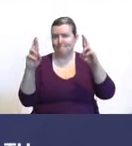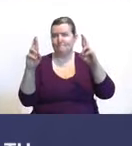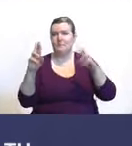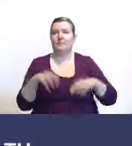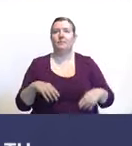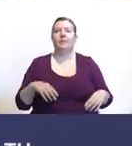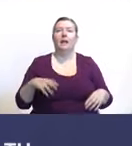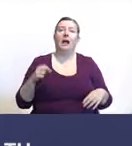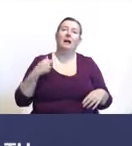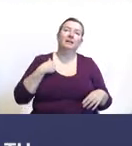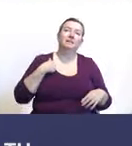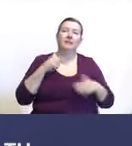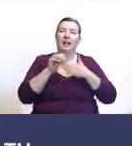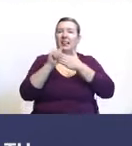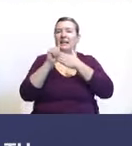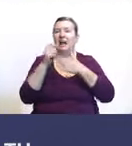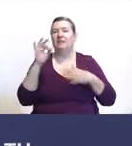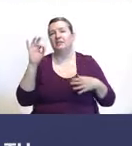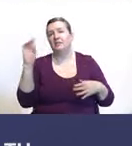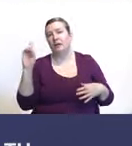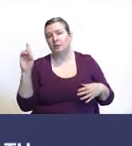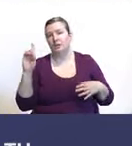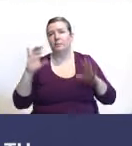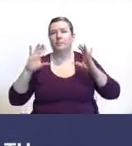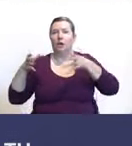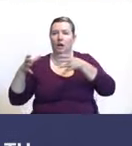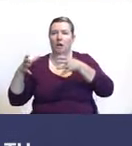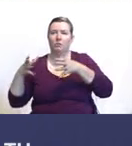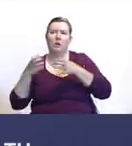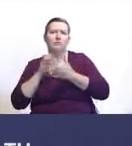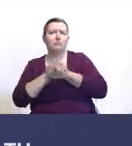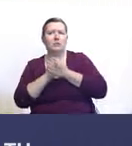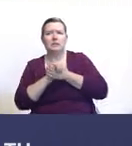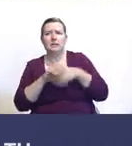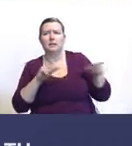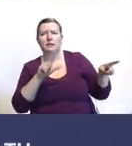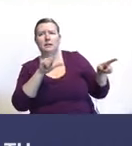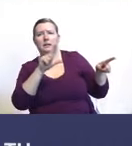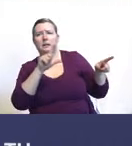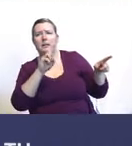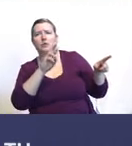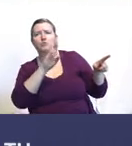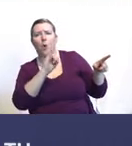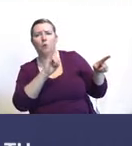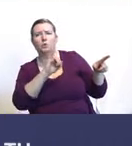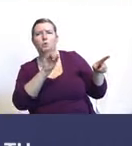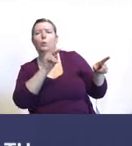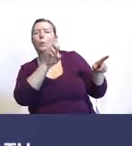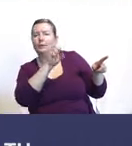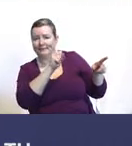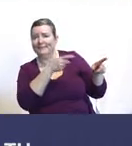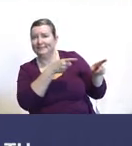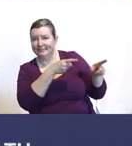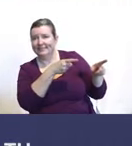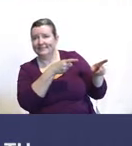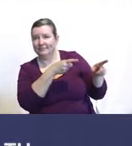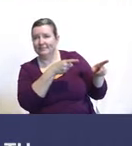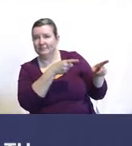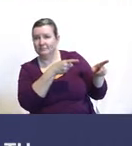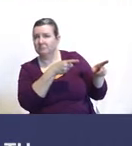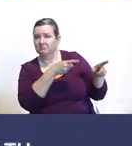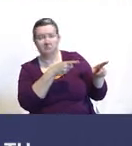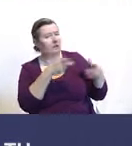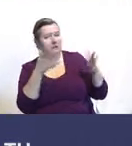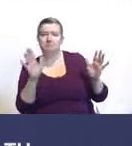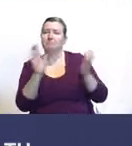Party, I would personally like to commend Chairman Leroy Jones for his leadership throughout this process, but we'll leave it at that.